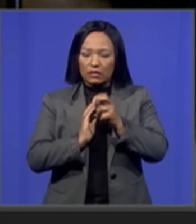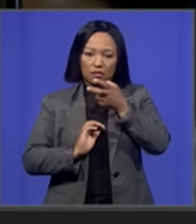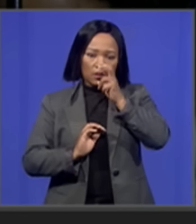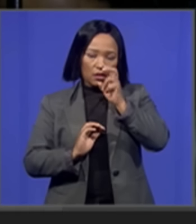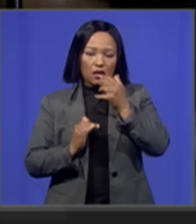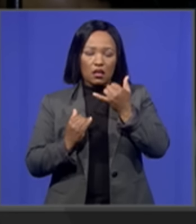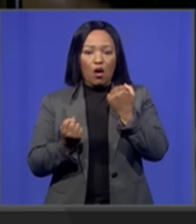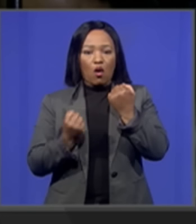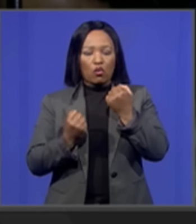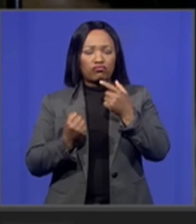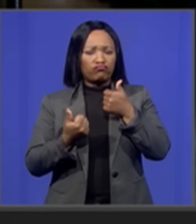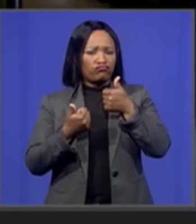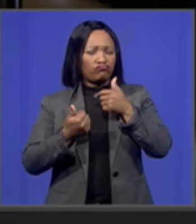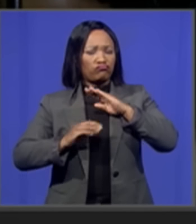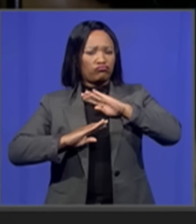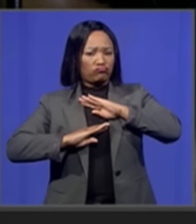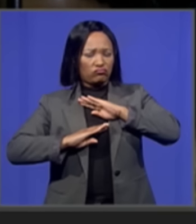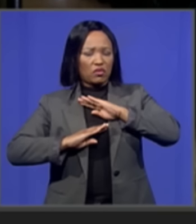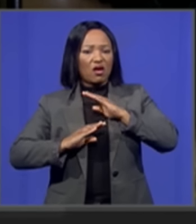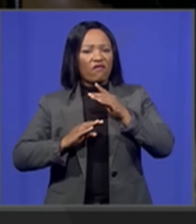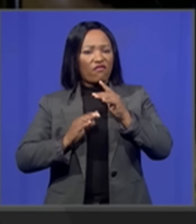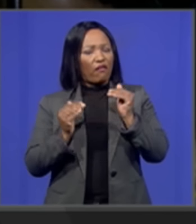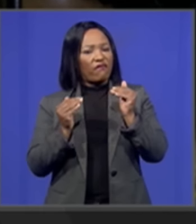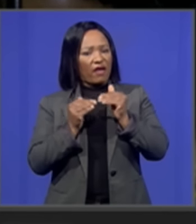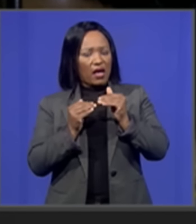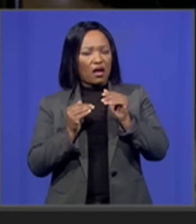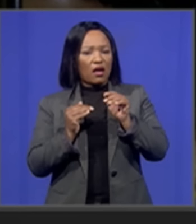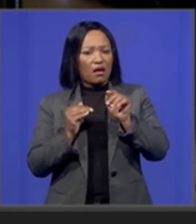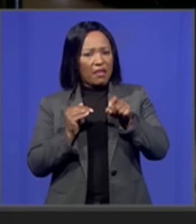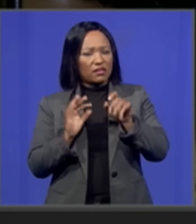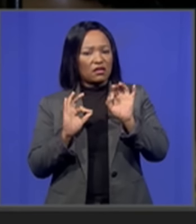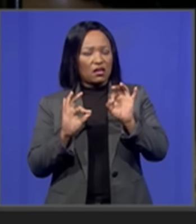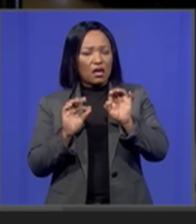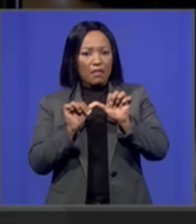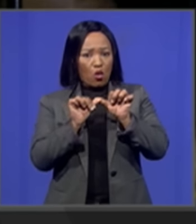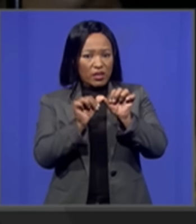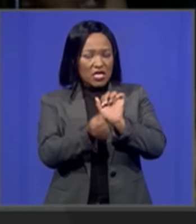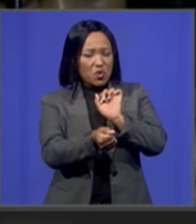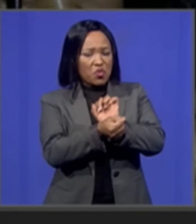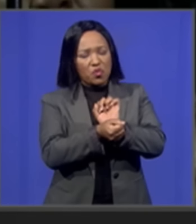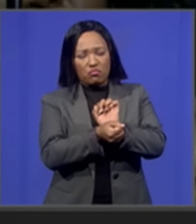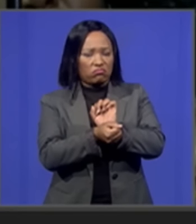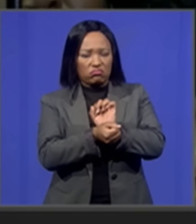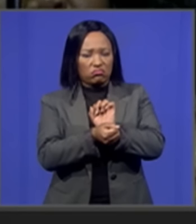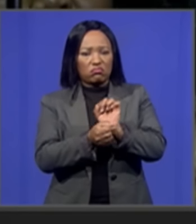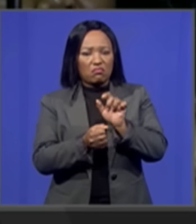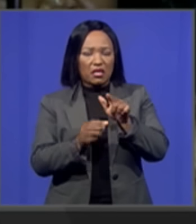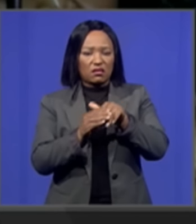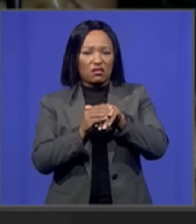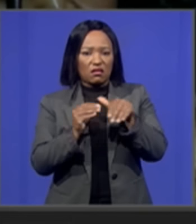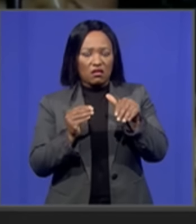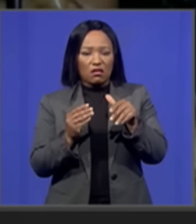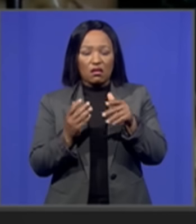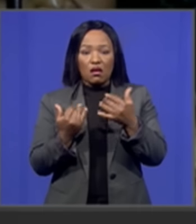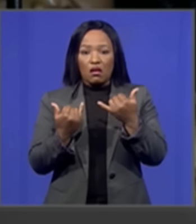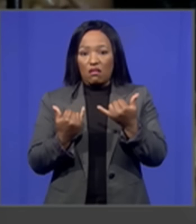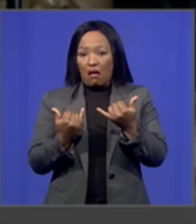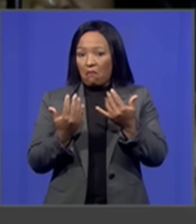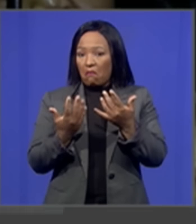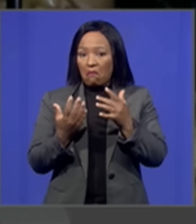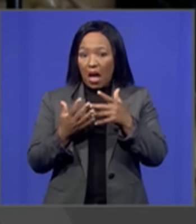therefore satisfied that the interests of justice do not require the continued detention of the applicant. On the contrary, there are